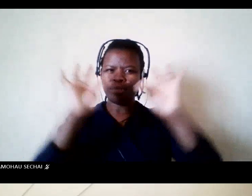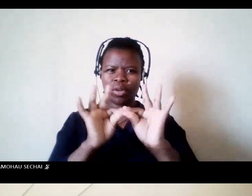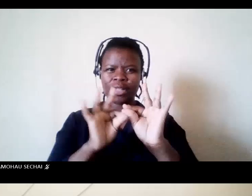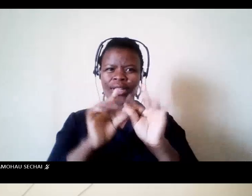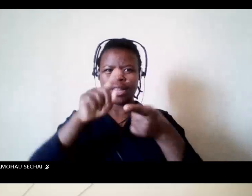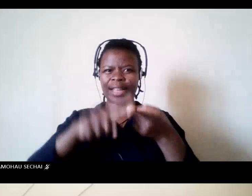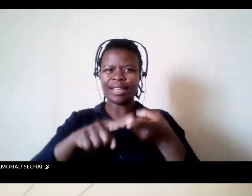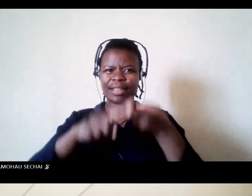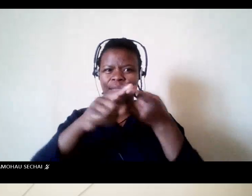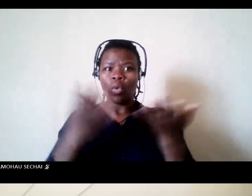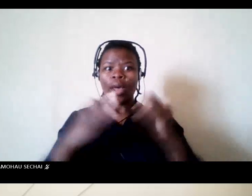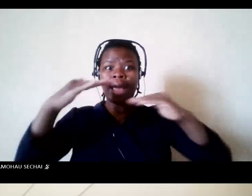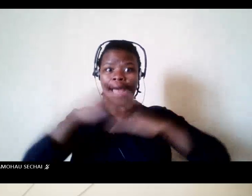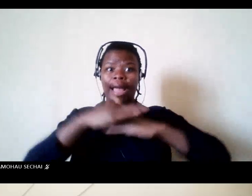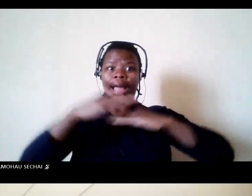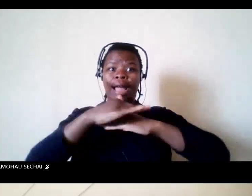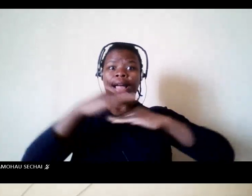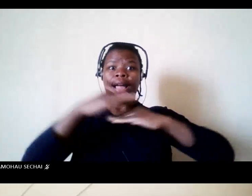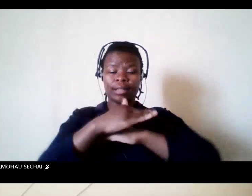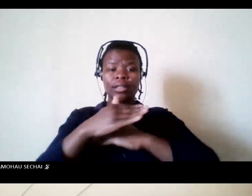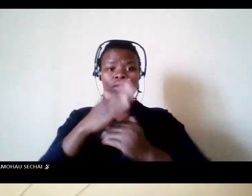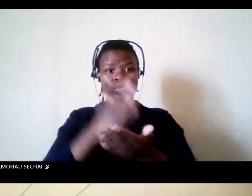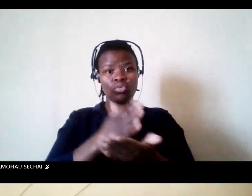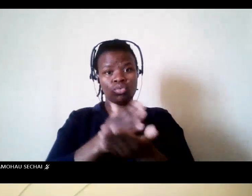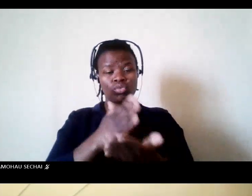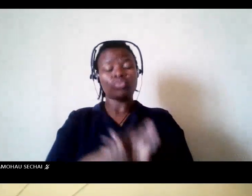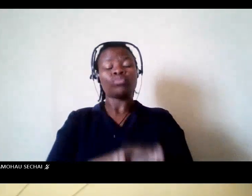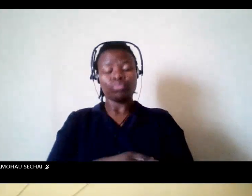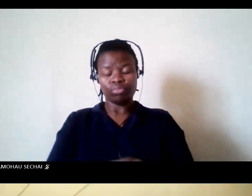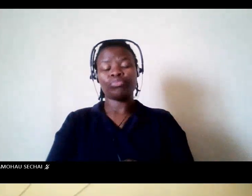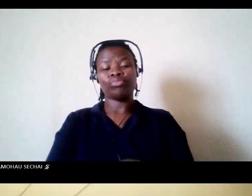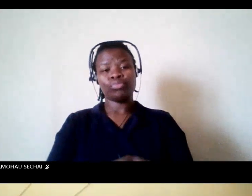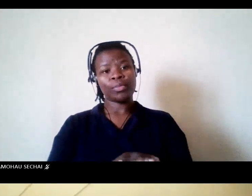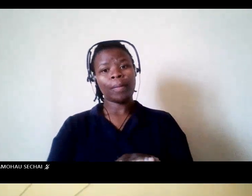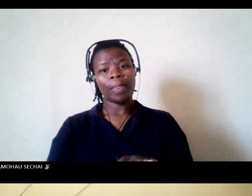access. A lot of ways in access, what you have access to. Yeah.